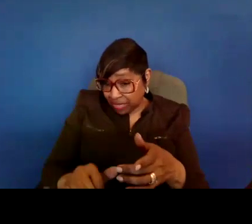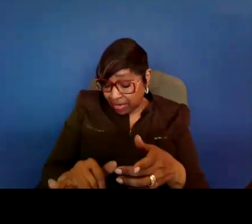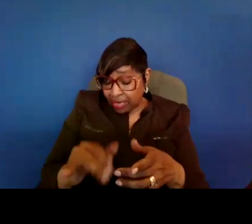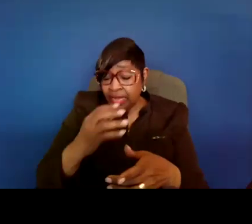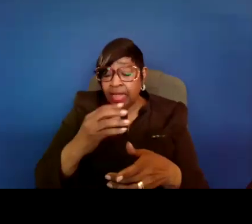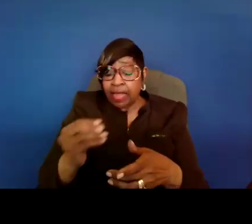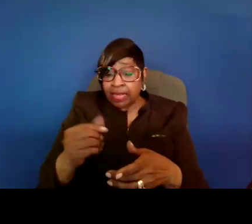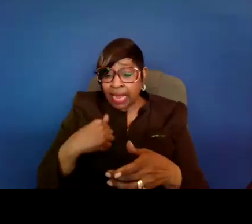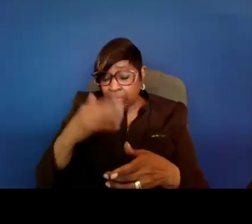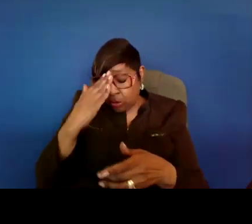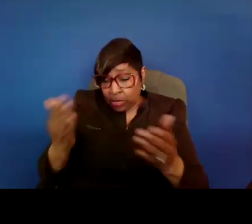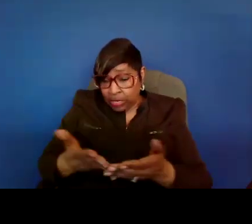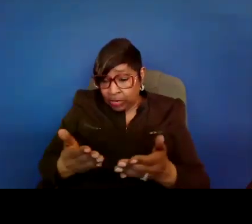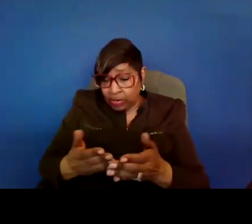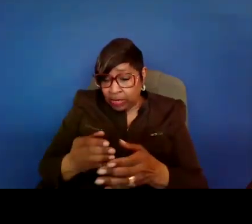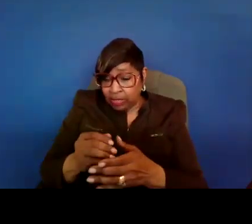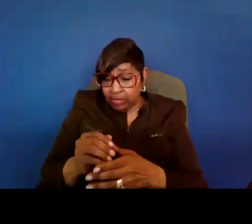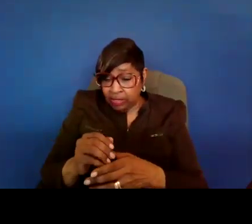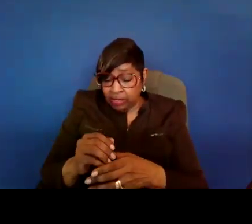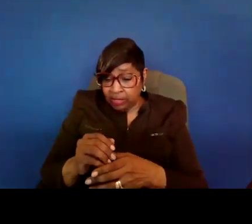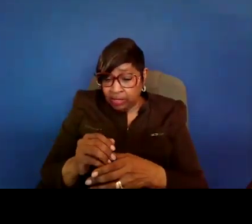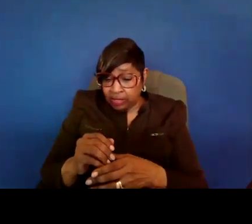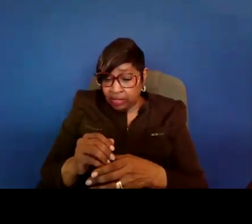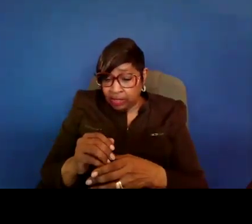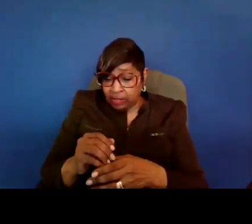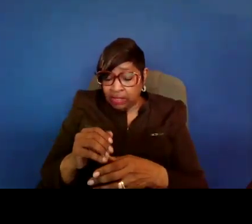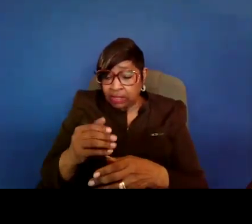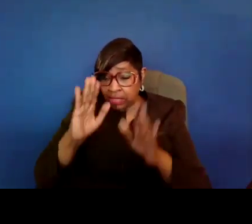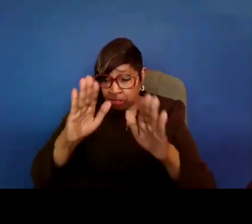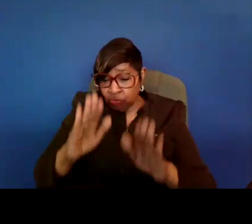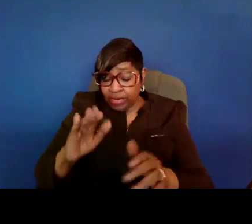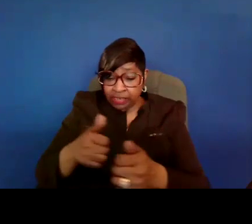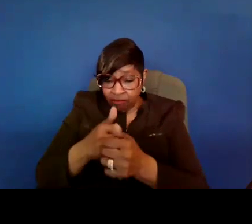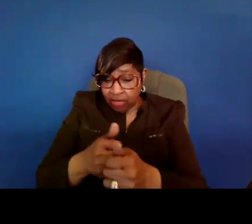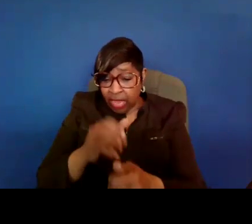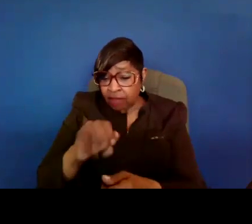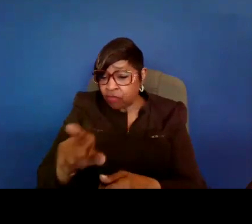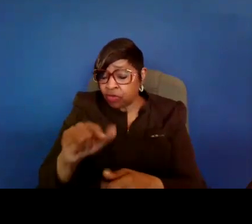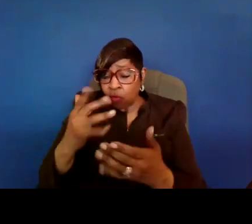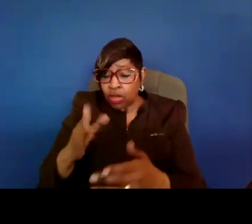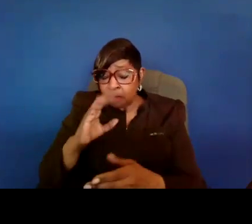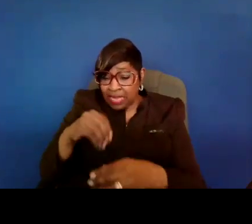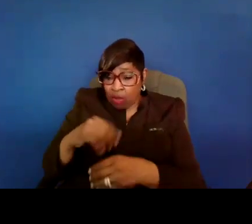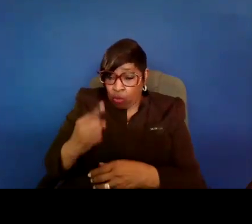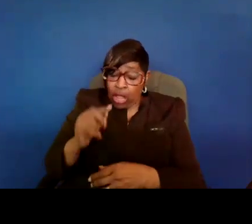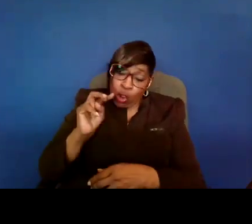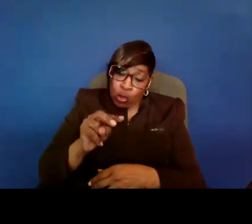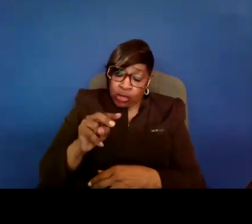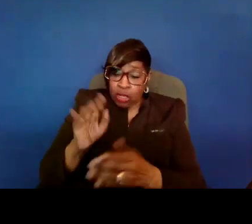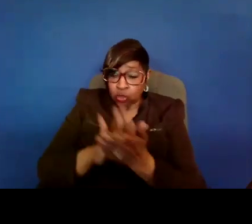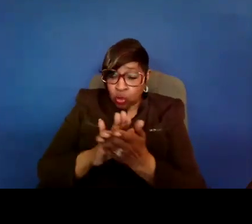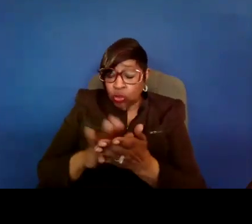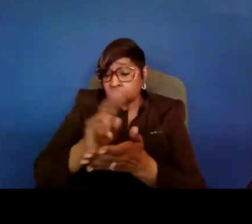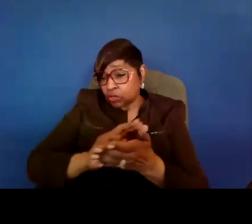I know down here, chambers are great to just at least follow if you don't want to be in one. Looking at schools, universities are a